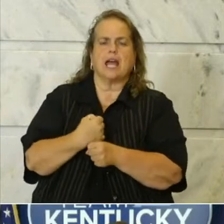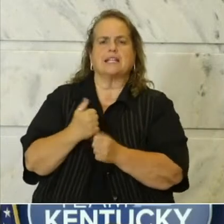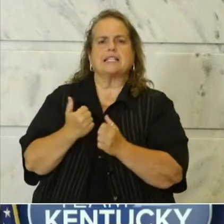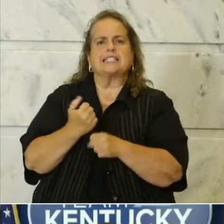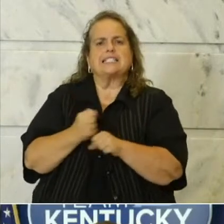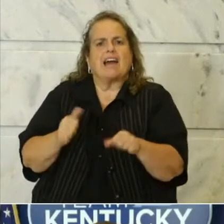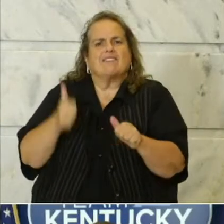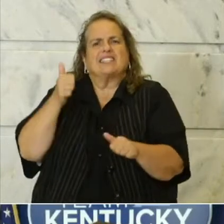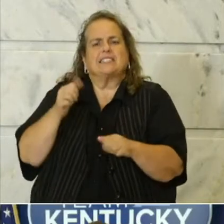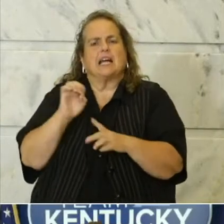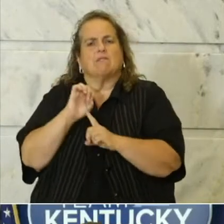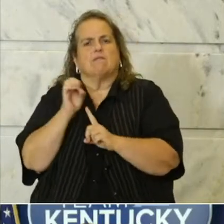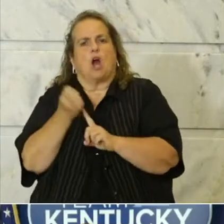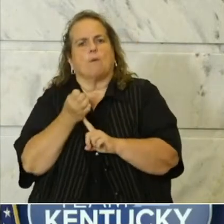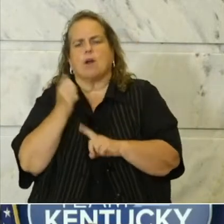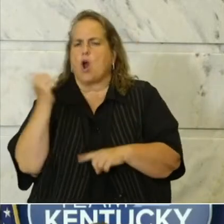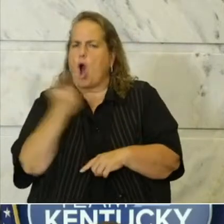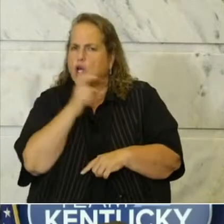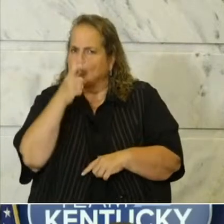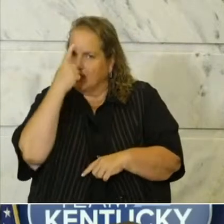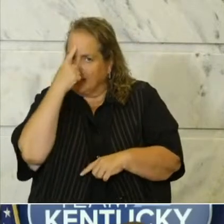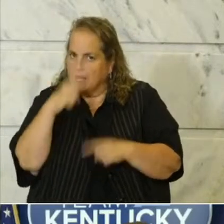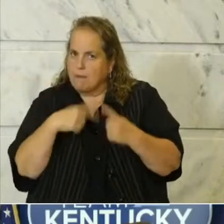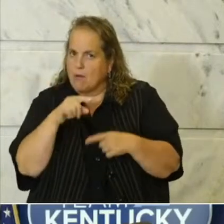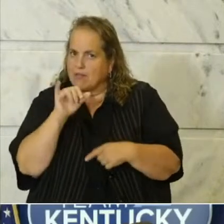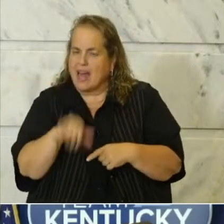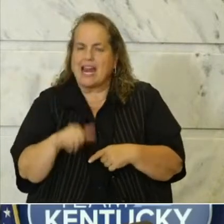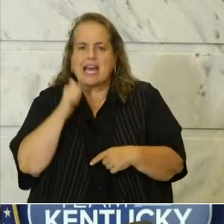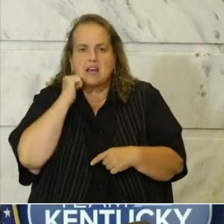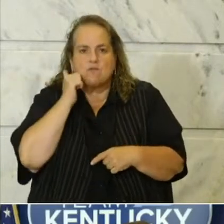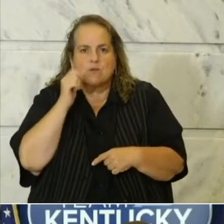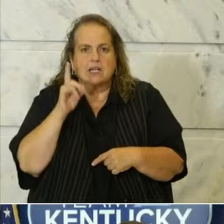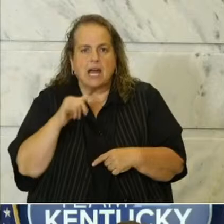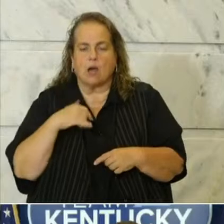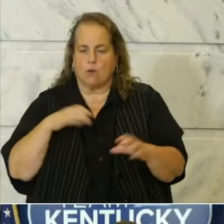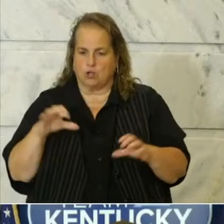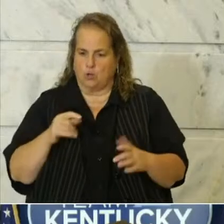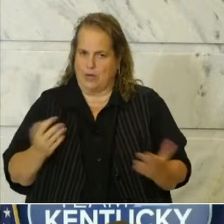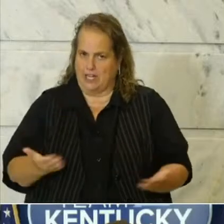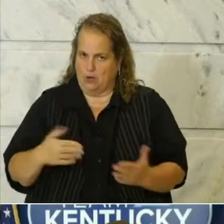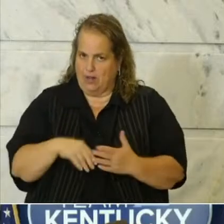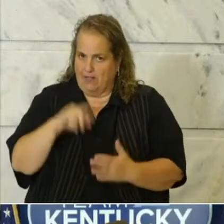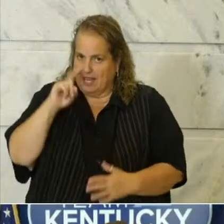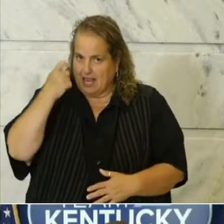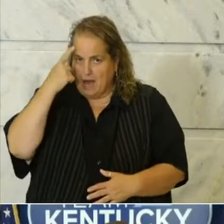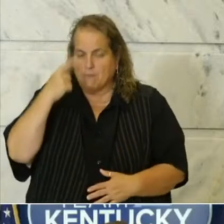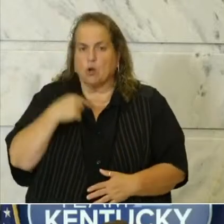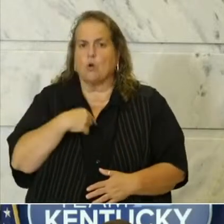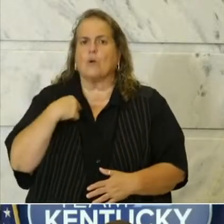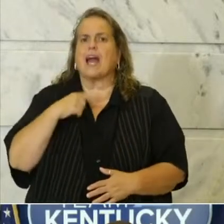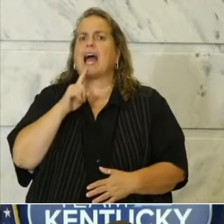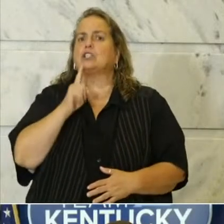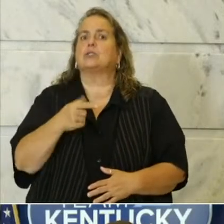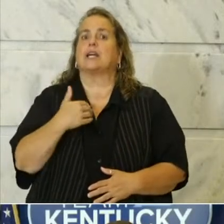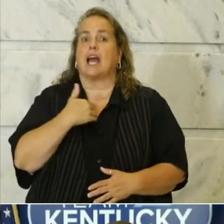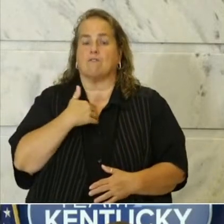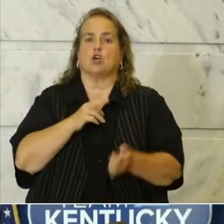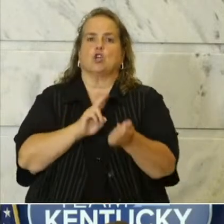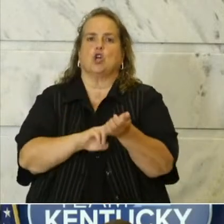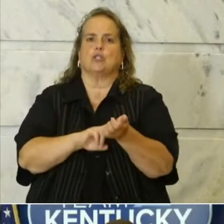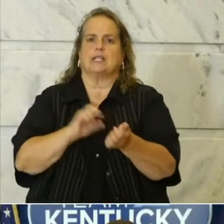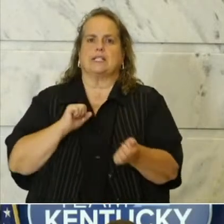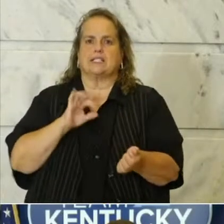environment? All of us ought to be thinking about that each and every day. We do it here in the Capitol. We actually have a nursing staff that now